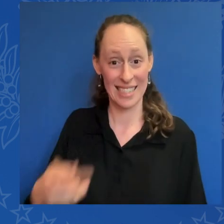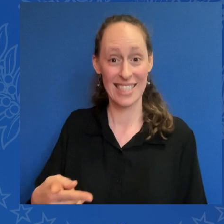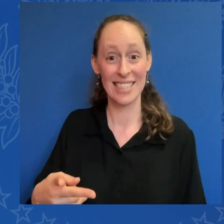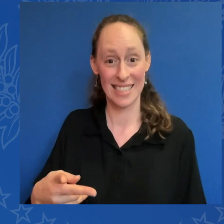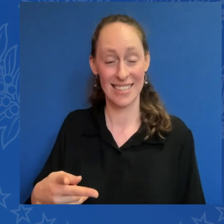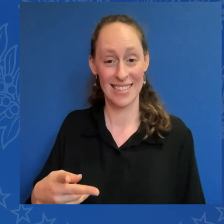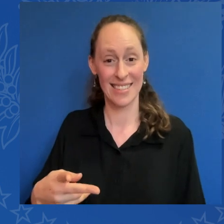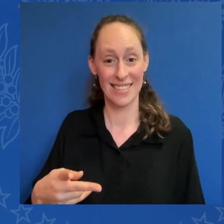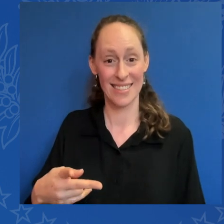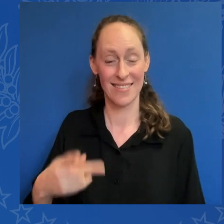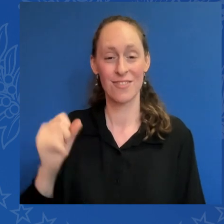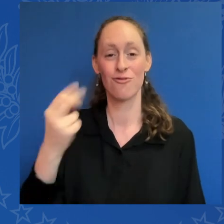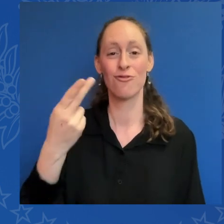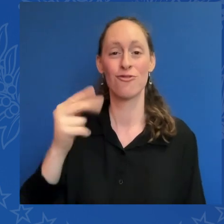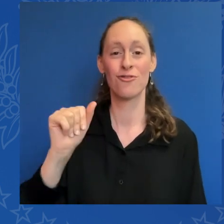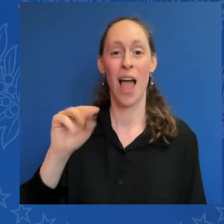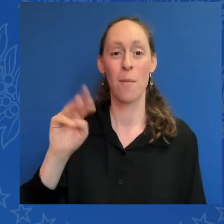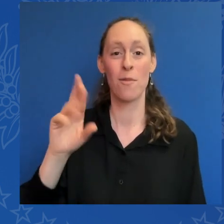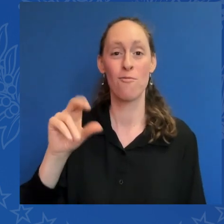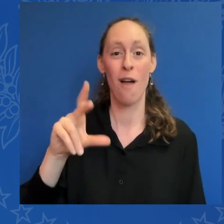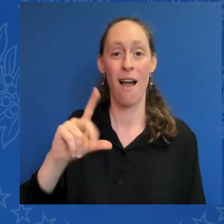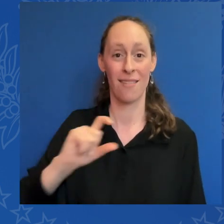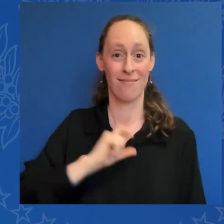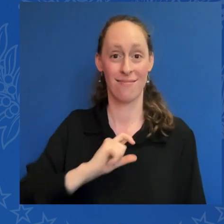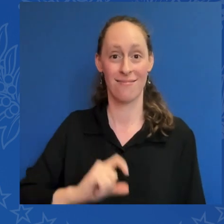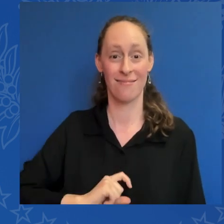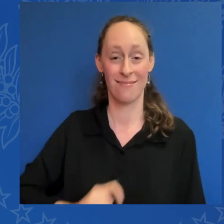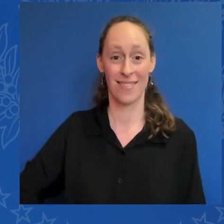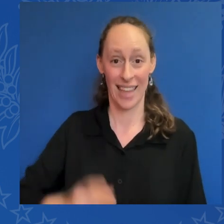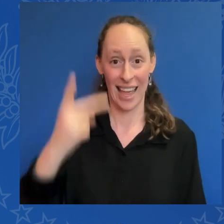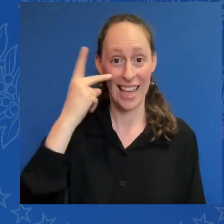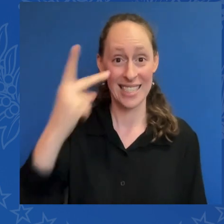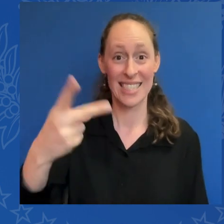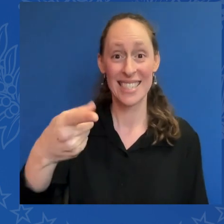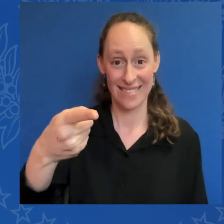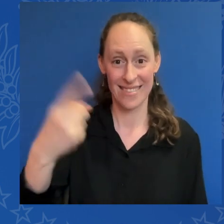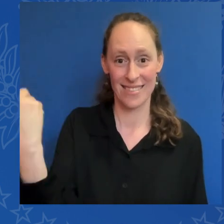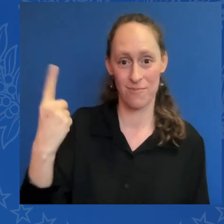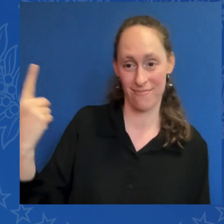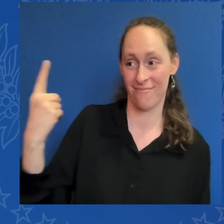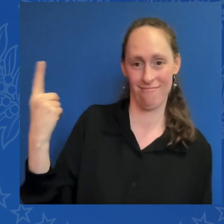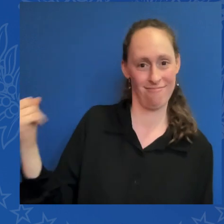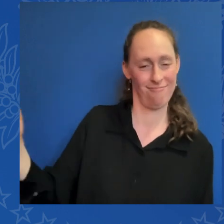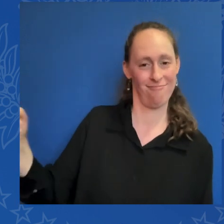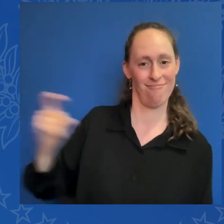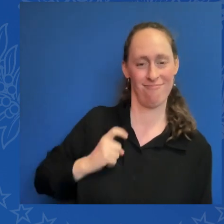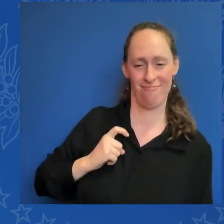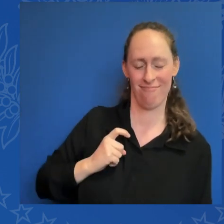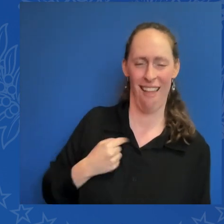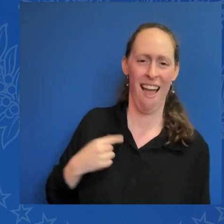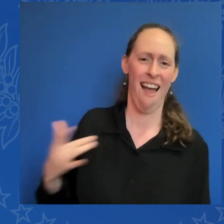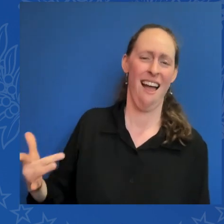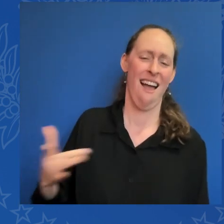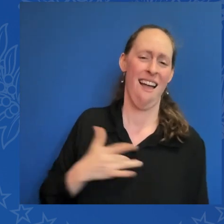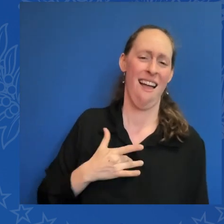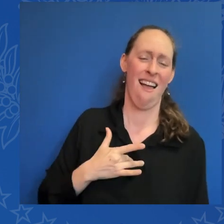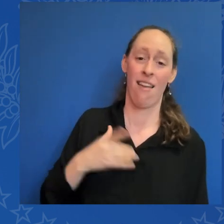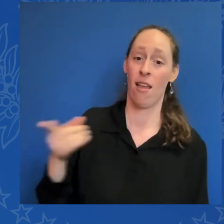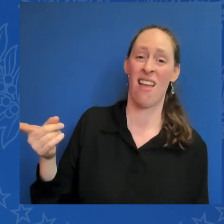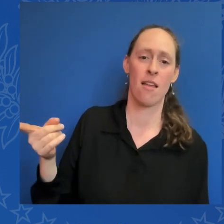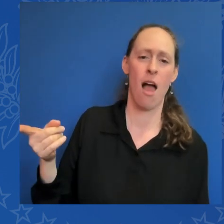of these guys right here. Was a hell of a rugby player, and they beat the hell out of the Black and Tans. Oh, God, it